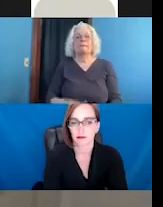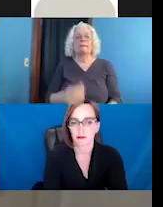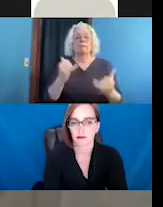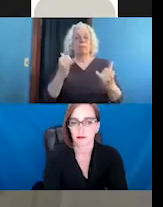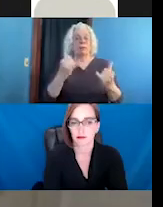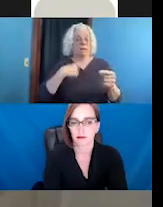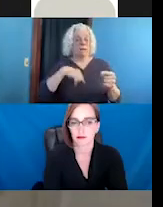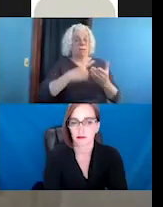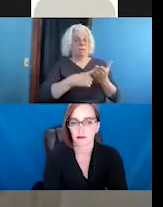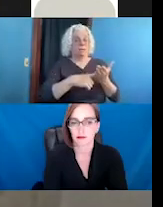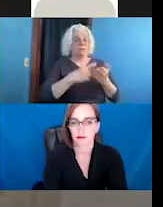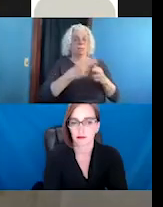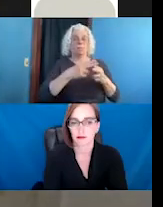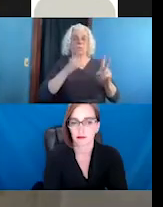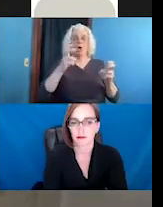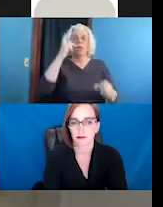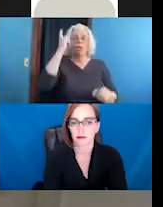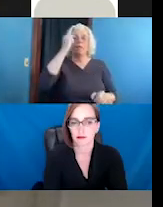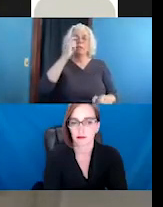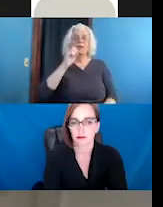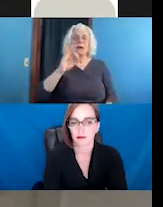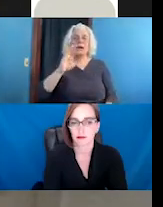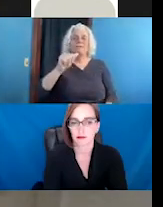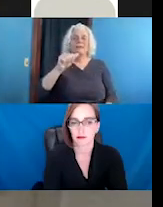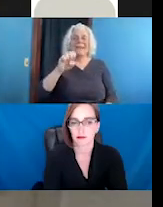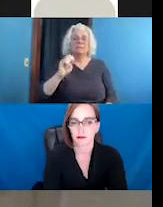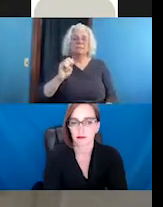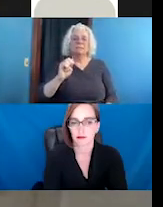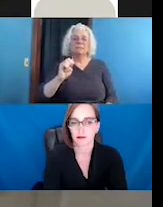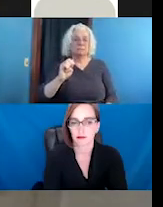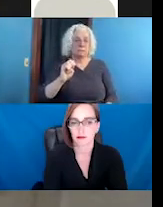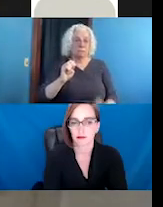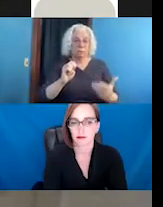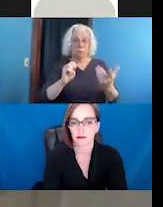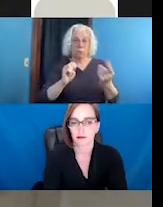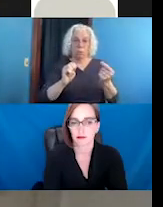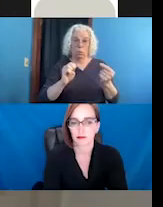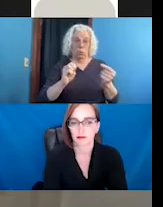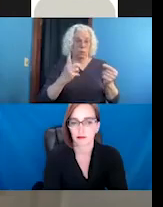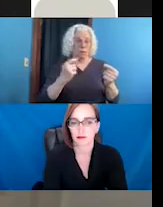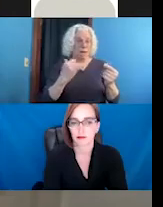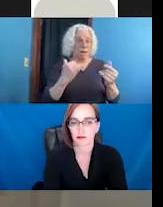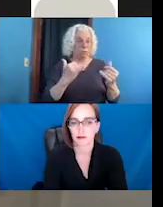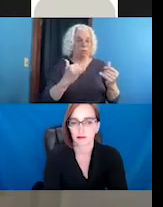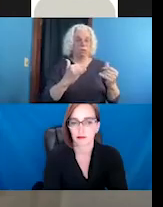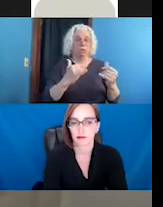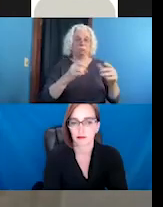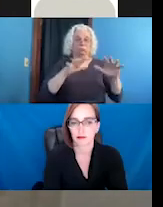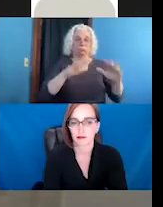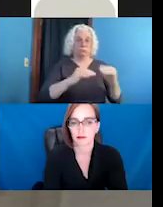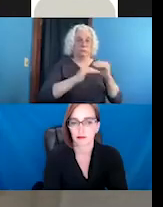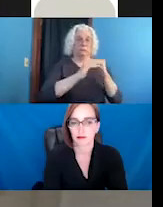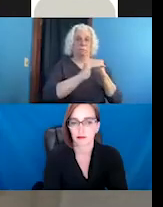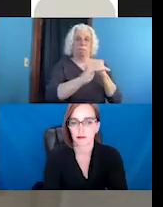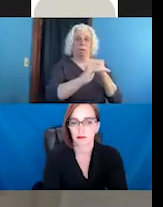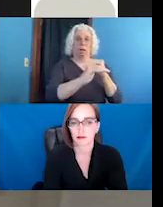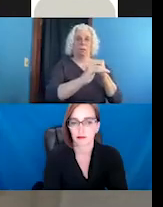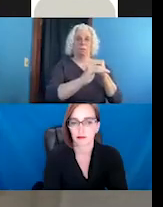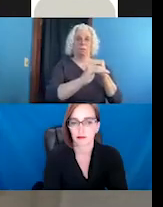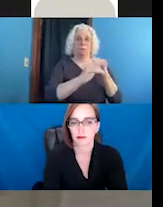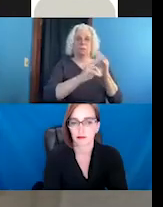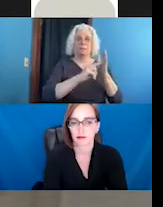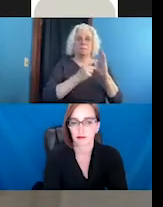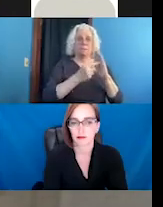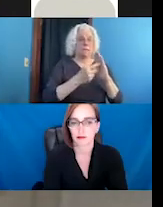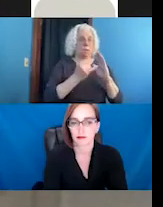that we still are in stabilization mode, and so our ideas and programs should focus on stabilizing or stemming